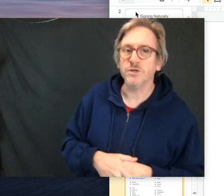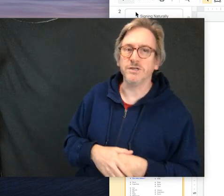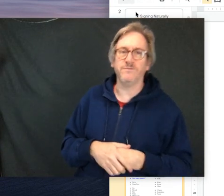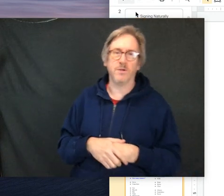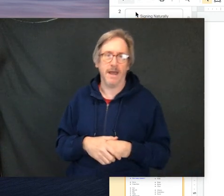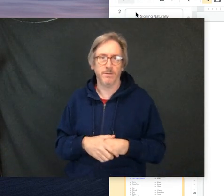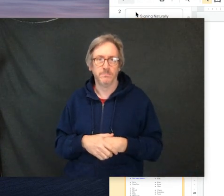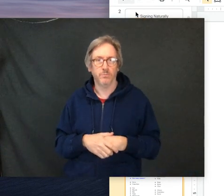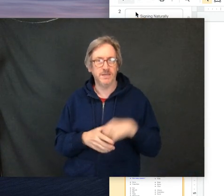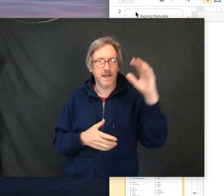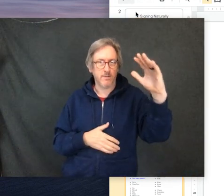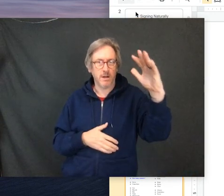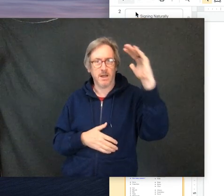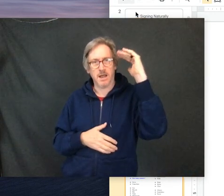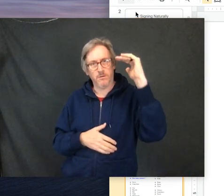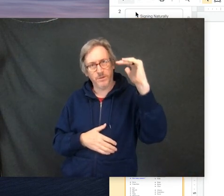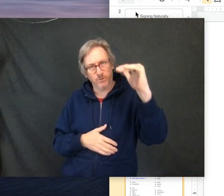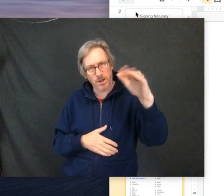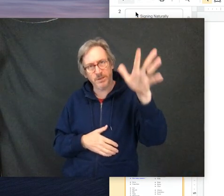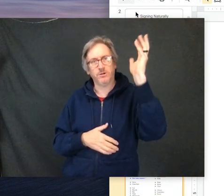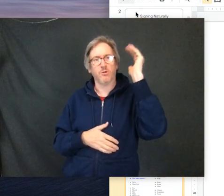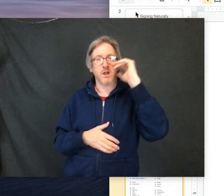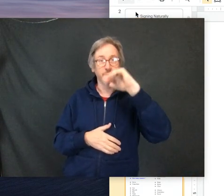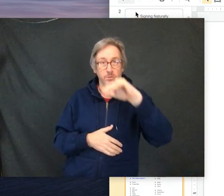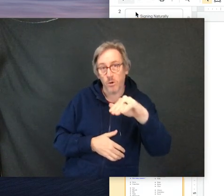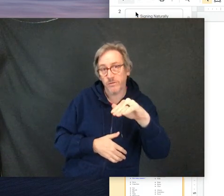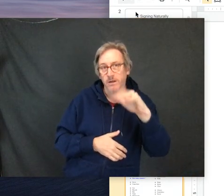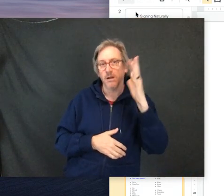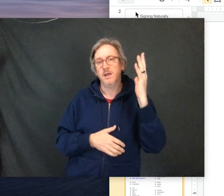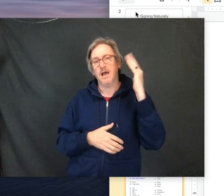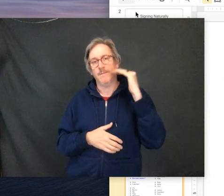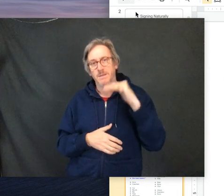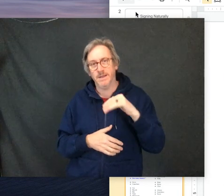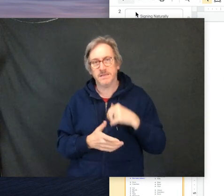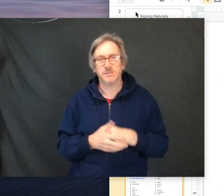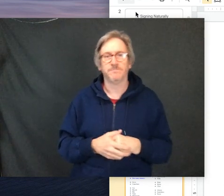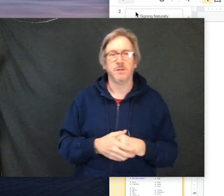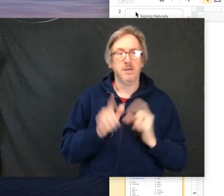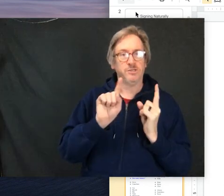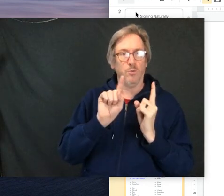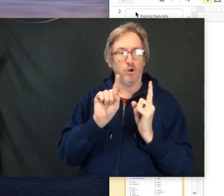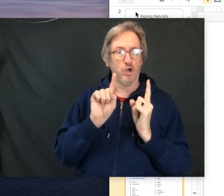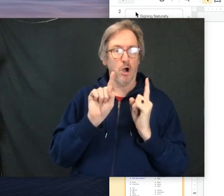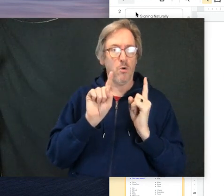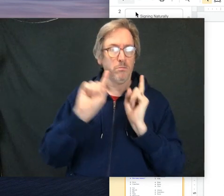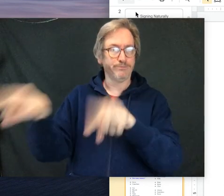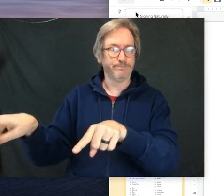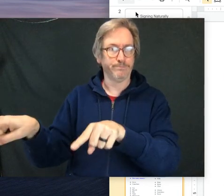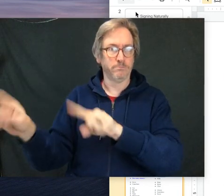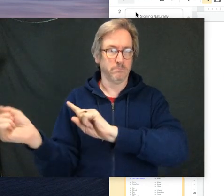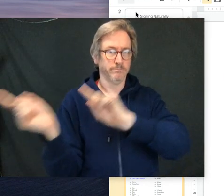So here's the vocab. We did how do you come here, or how do you go there? How many minutes? So